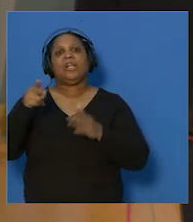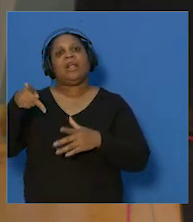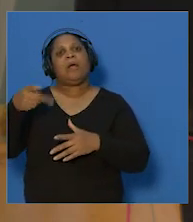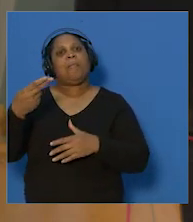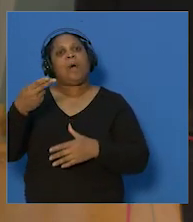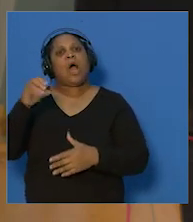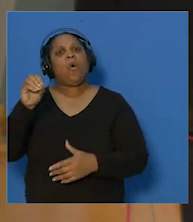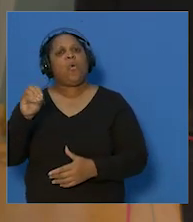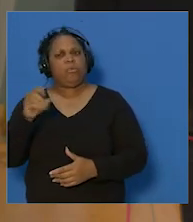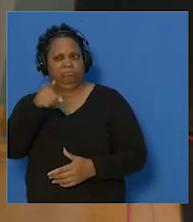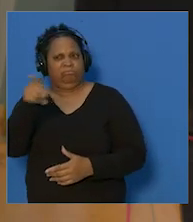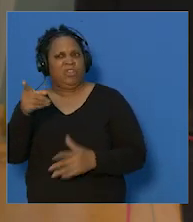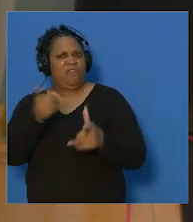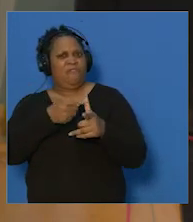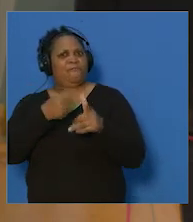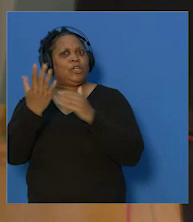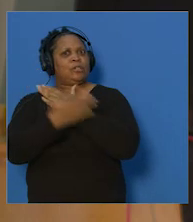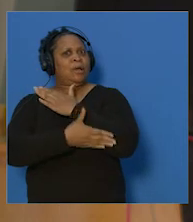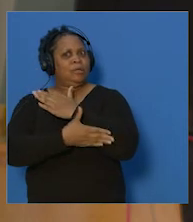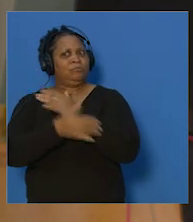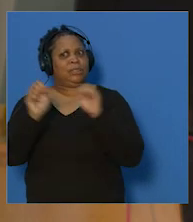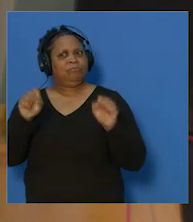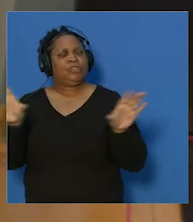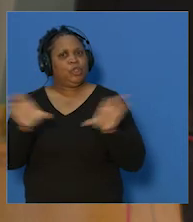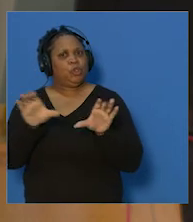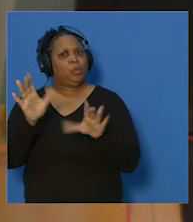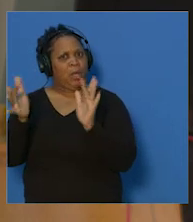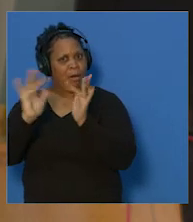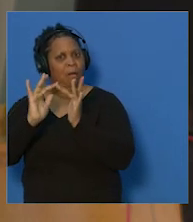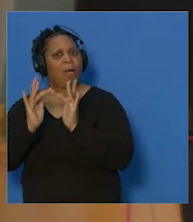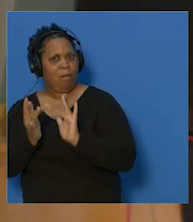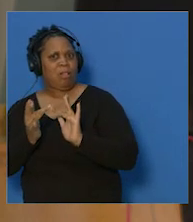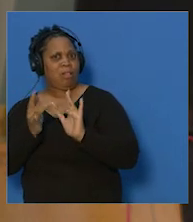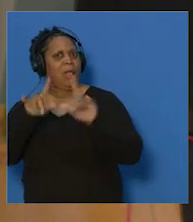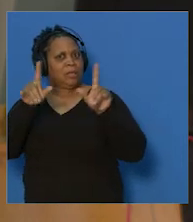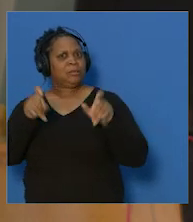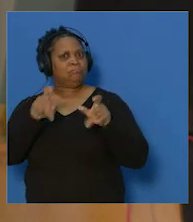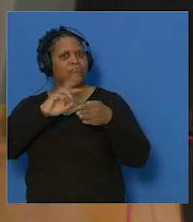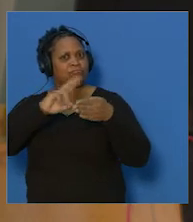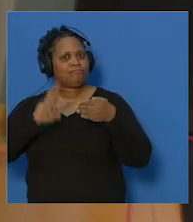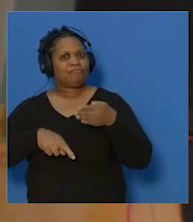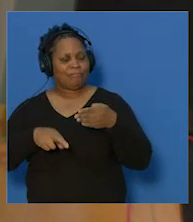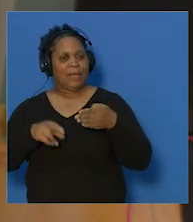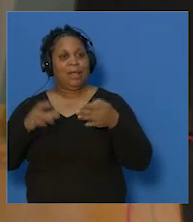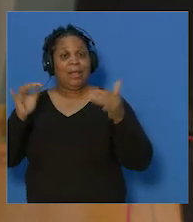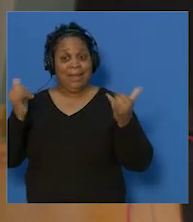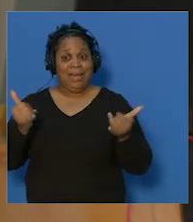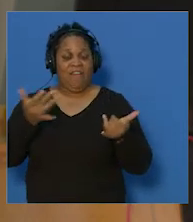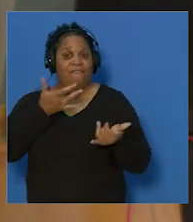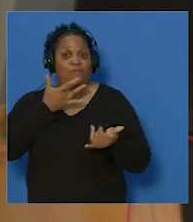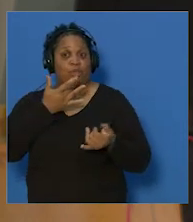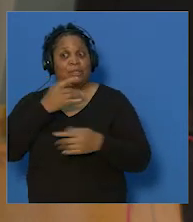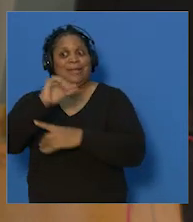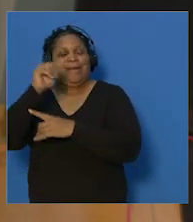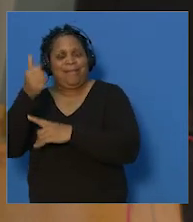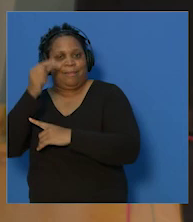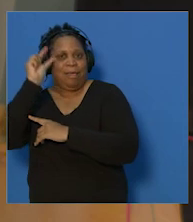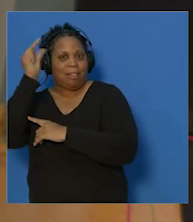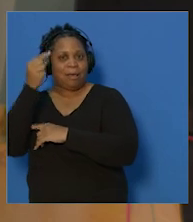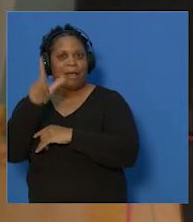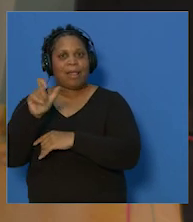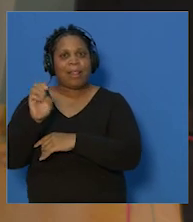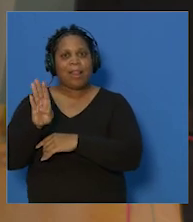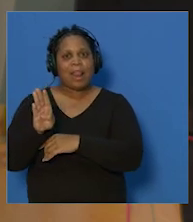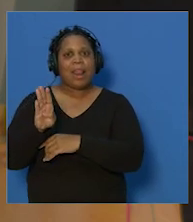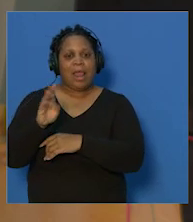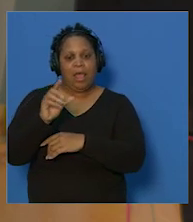wow, you're one of the first countries that's ever been able to do that. Fortunately, we now have another lab, a government lab, which Dr.